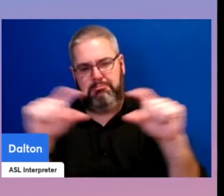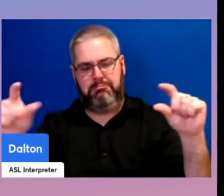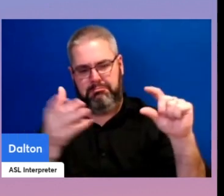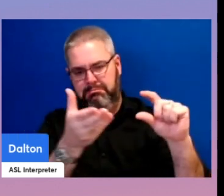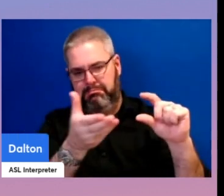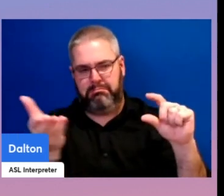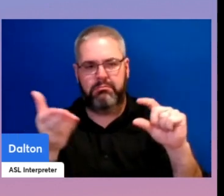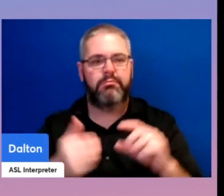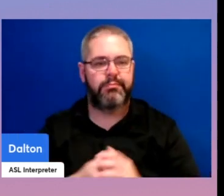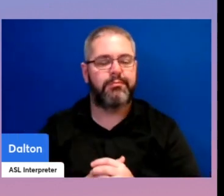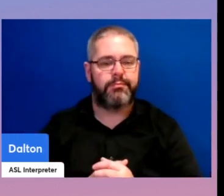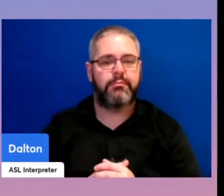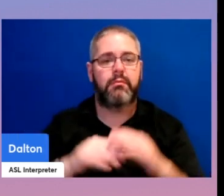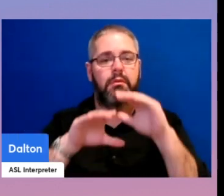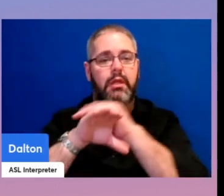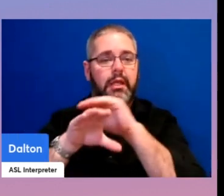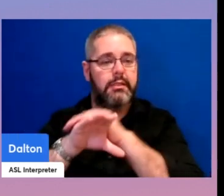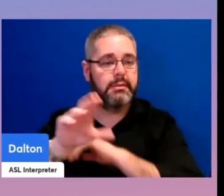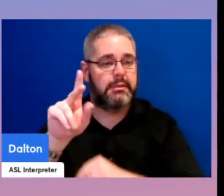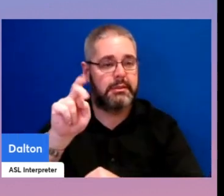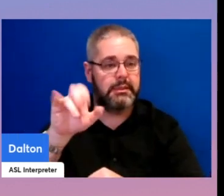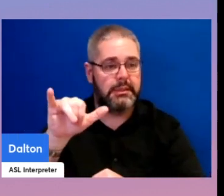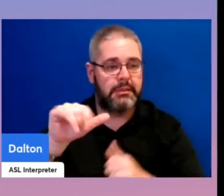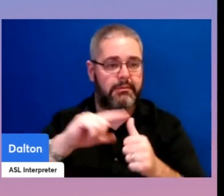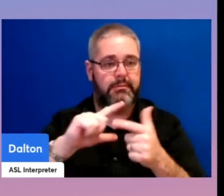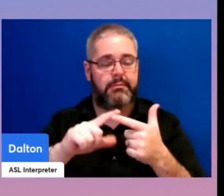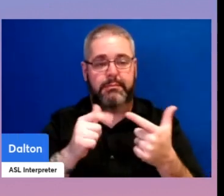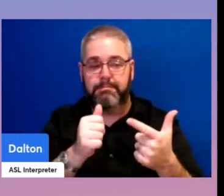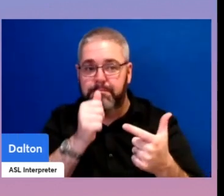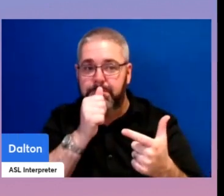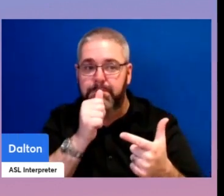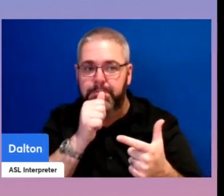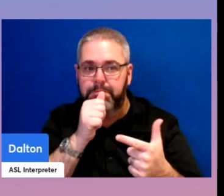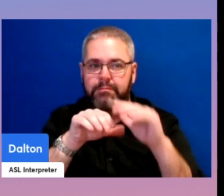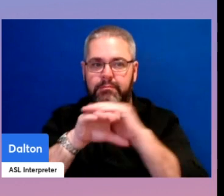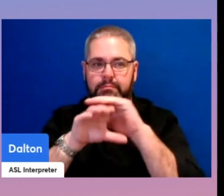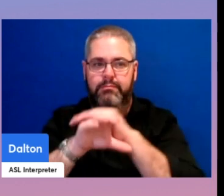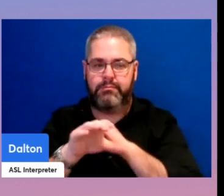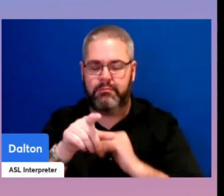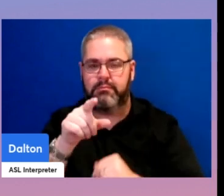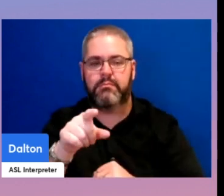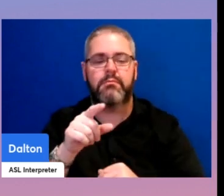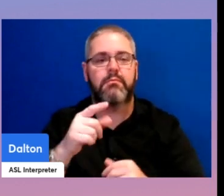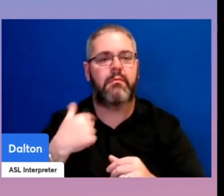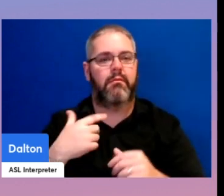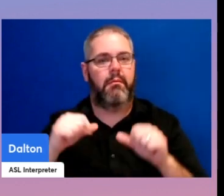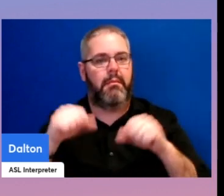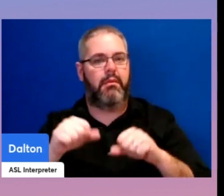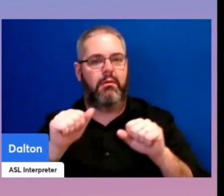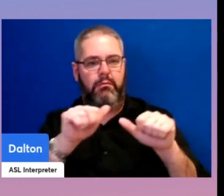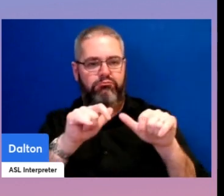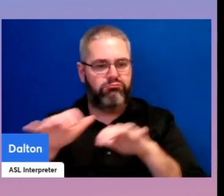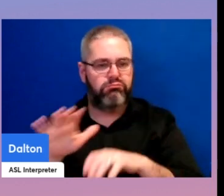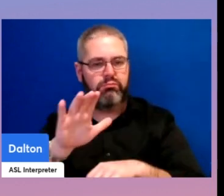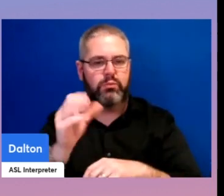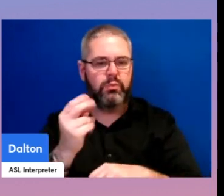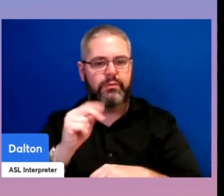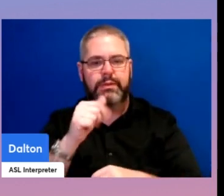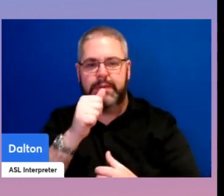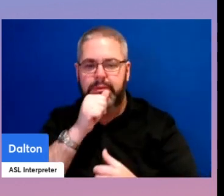the access key and the secret access key, which has ability to write secrets in the Secrets